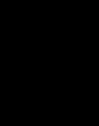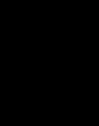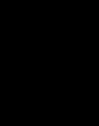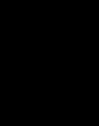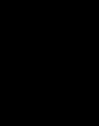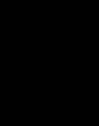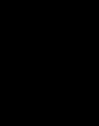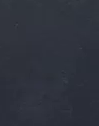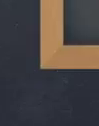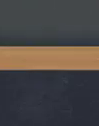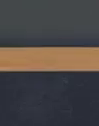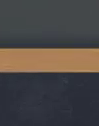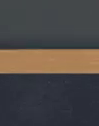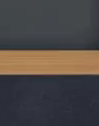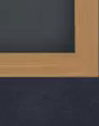soil educator.